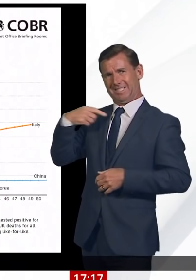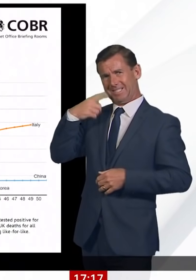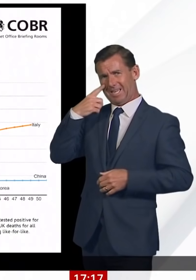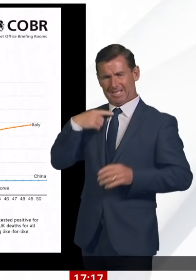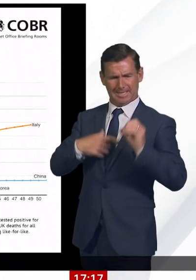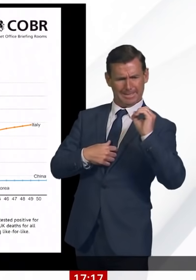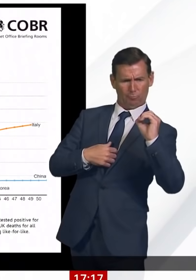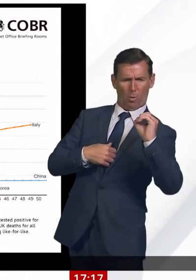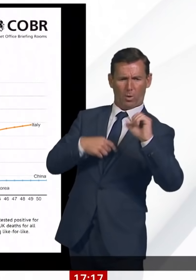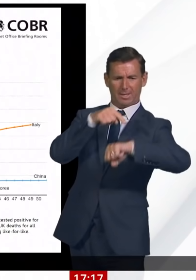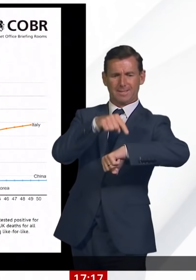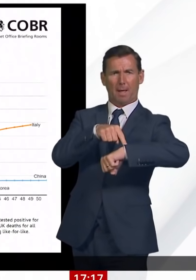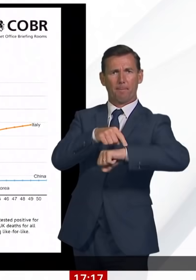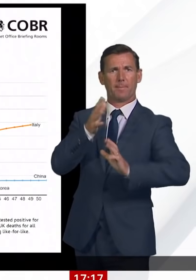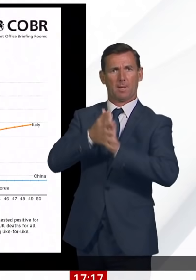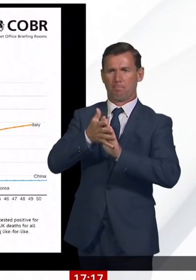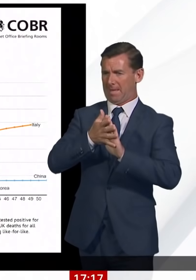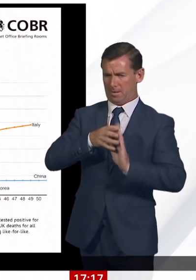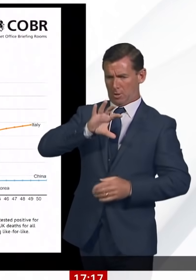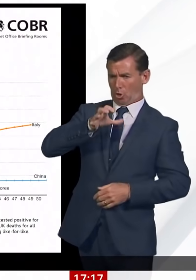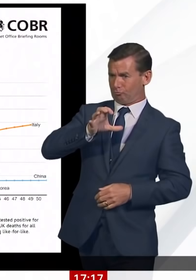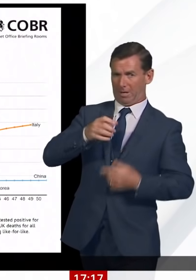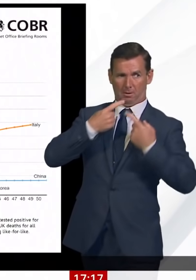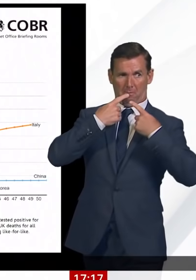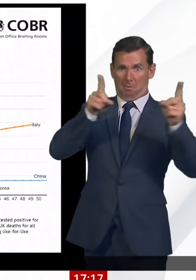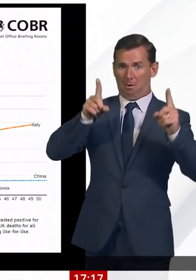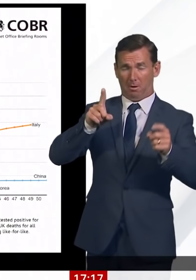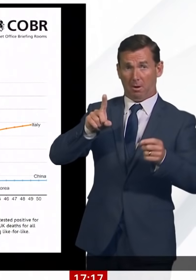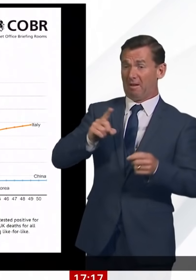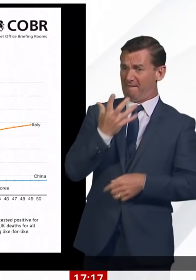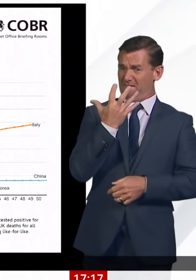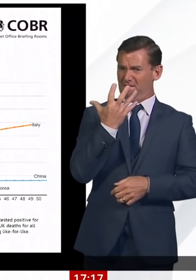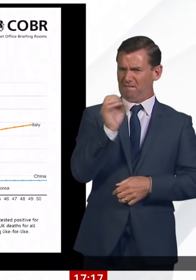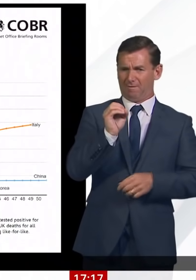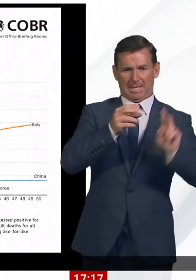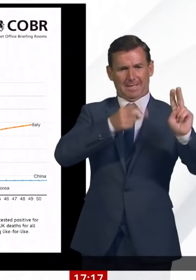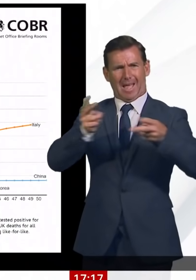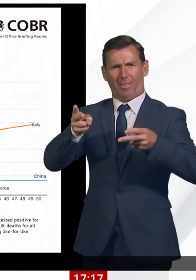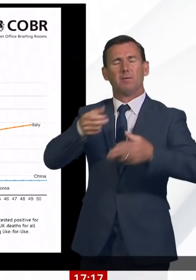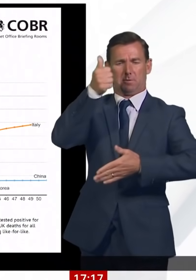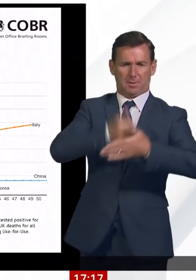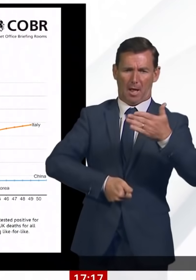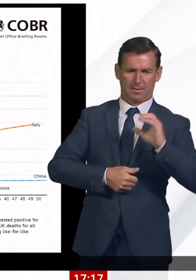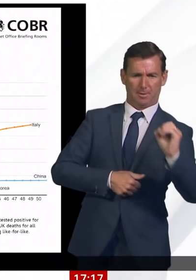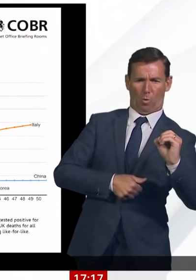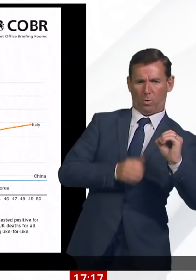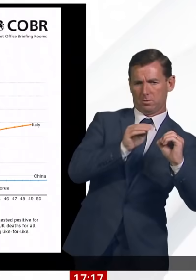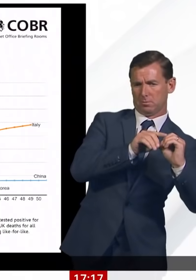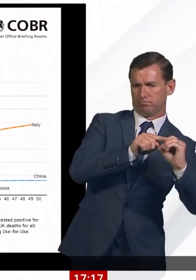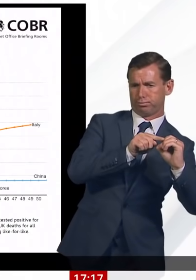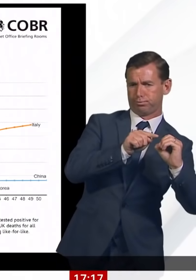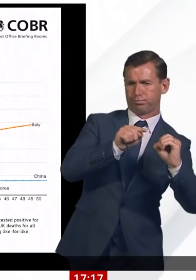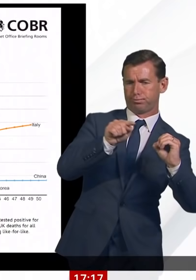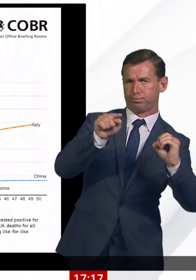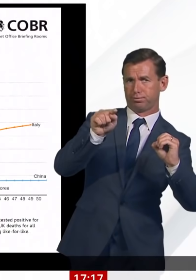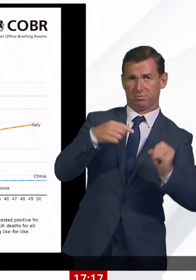0 when a country declares its first 50 cumulative deaths. Now, for almost all of